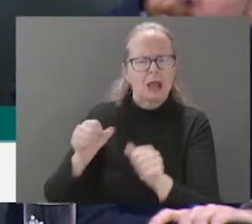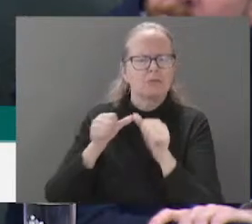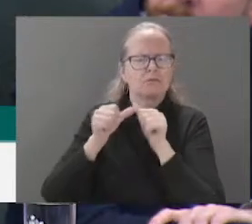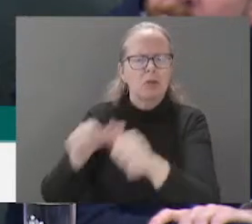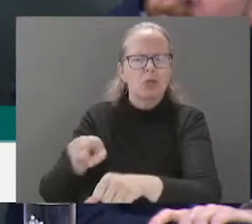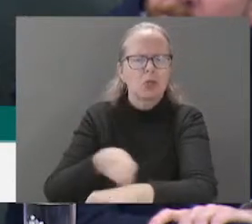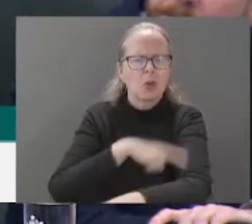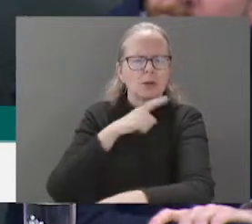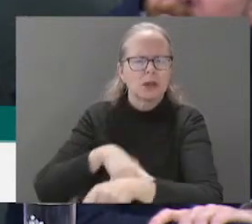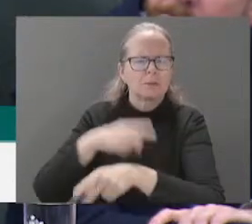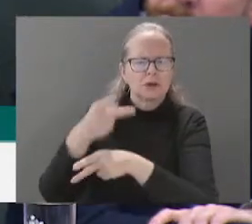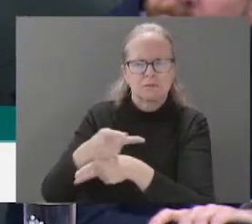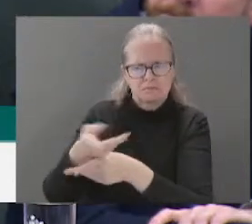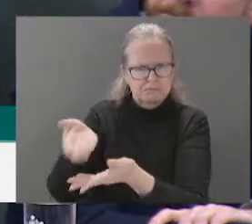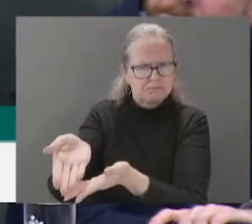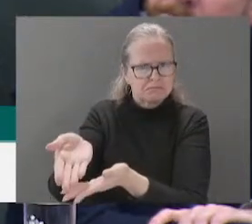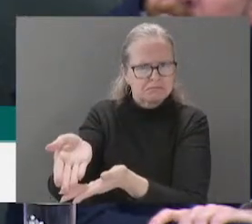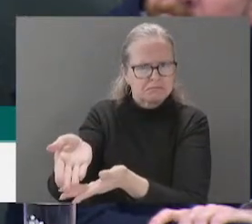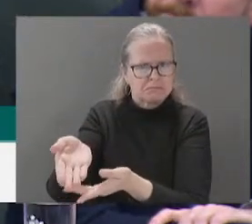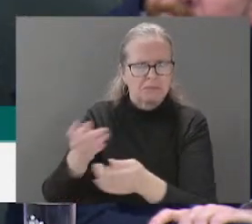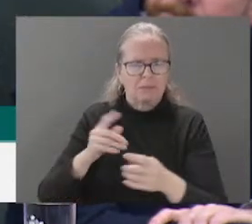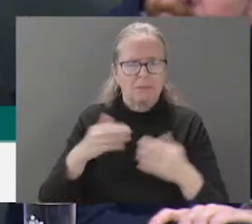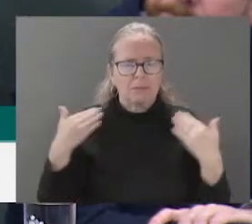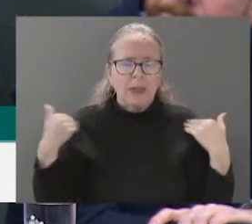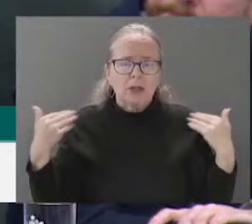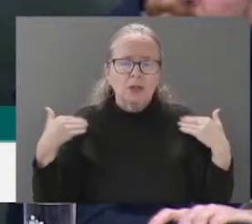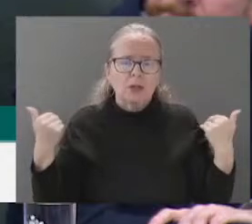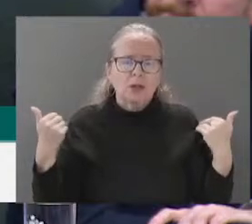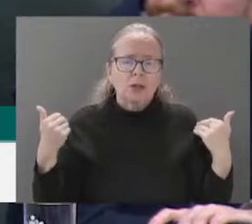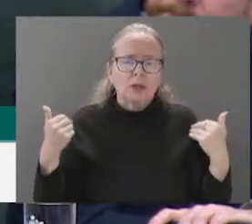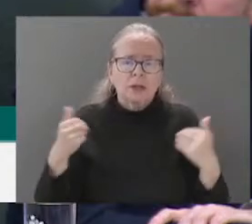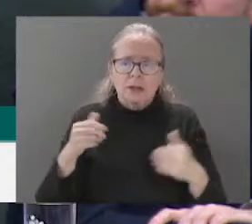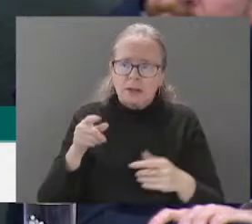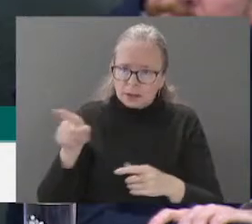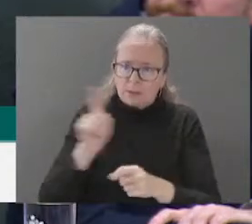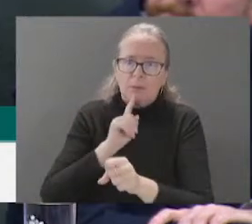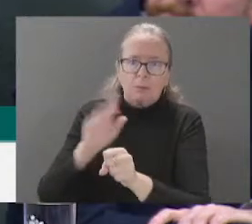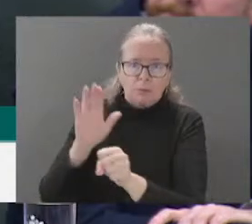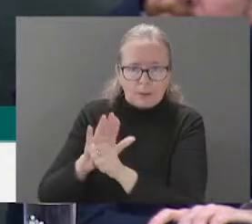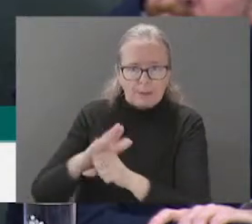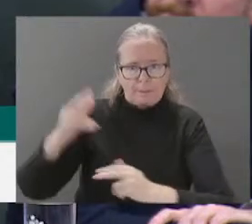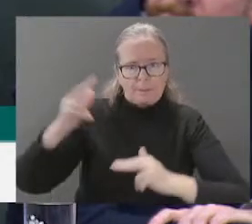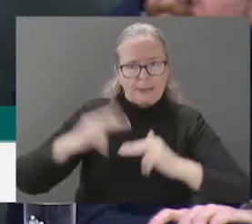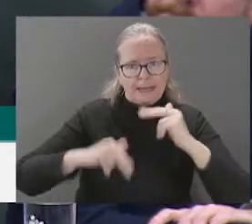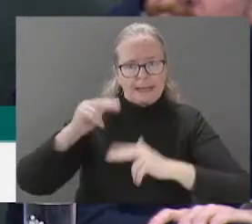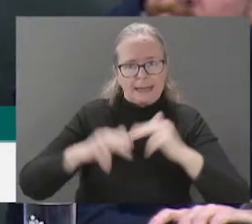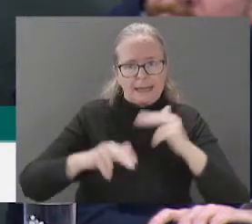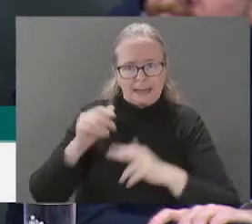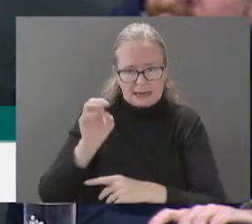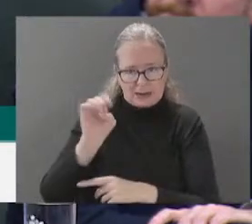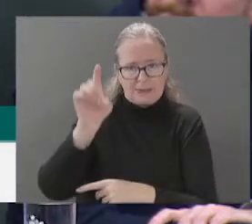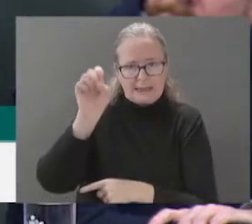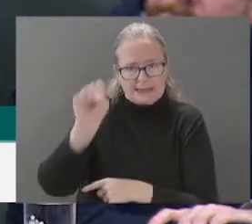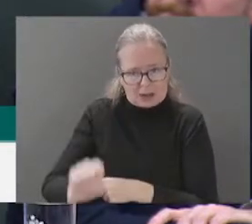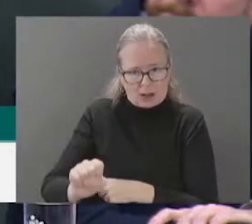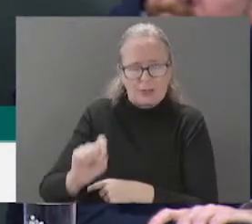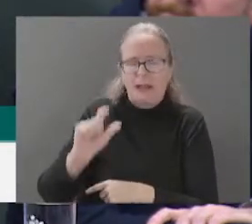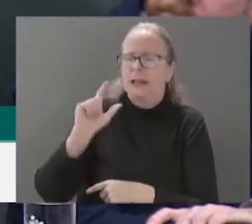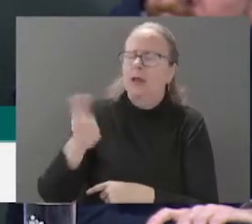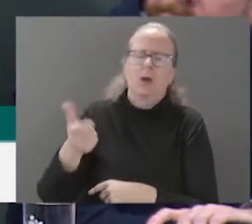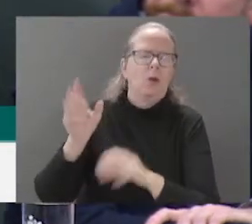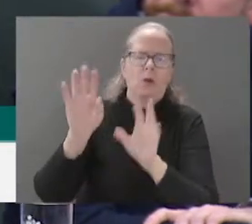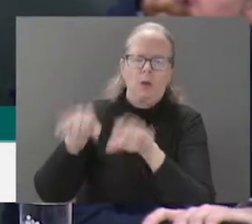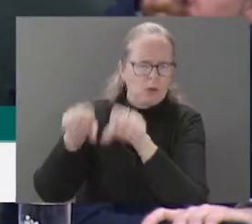her promise to build the South Edmonton hospital and tells edmontonians to hit the road to Red Deer to get hospital care